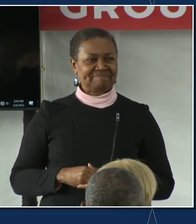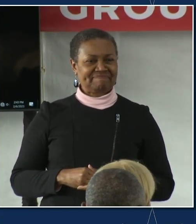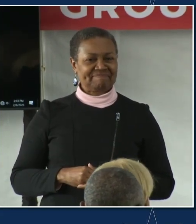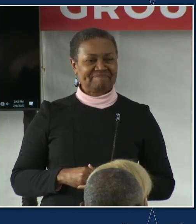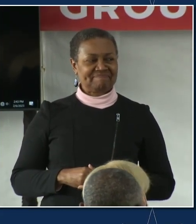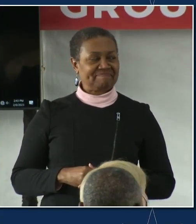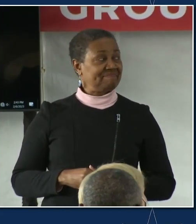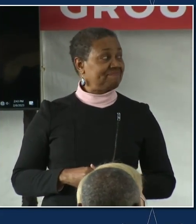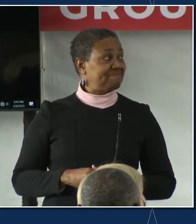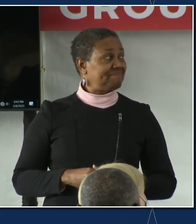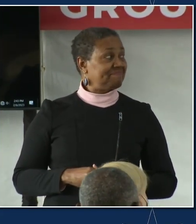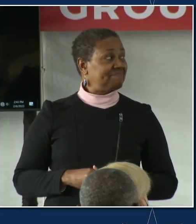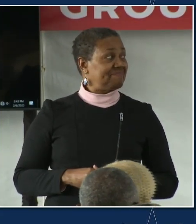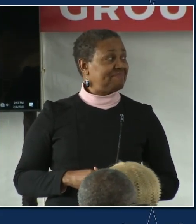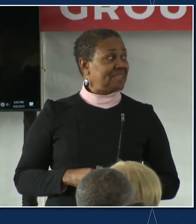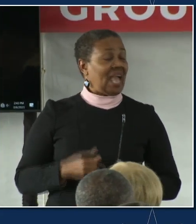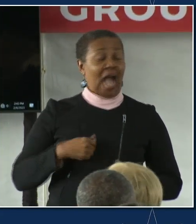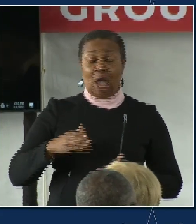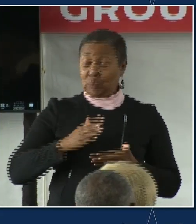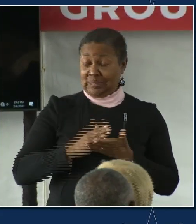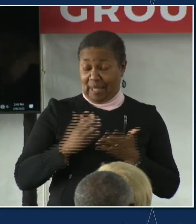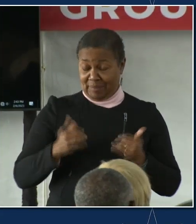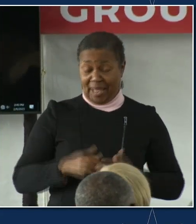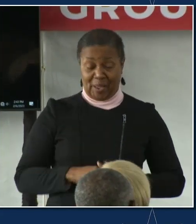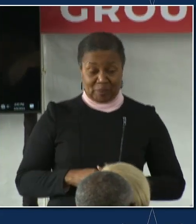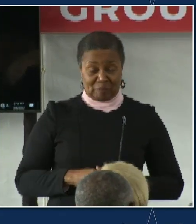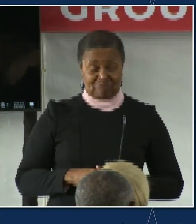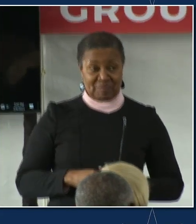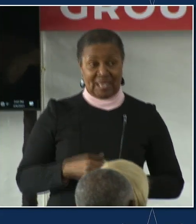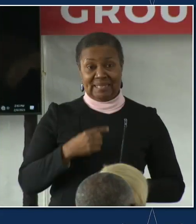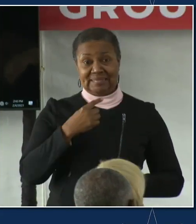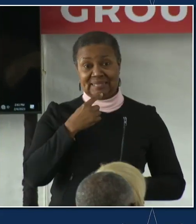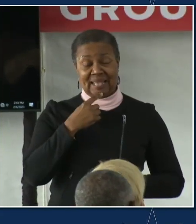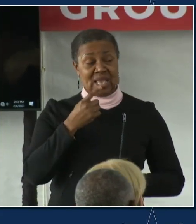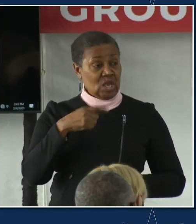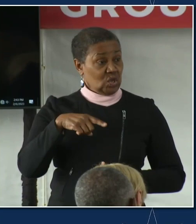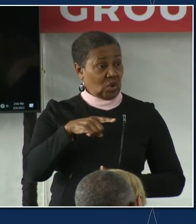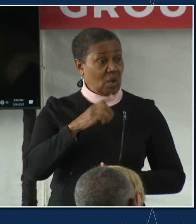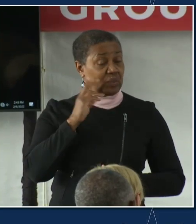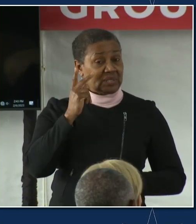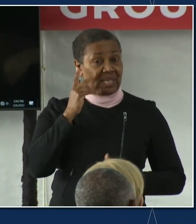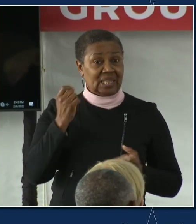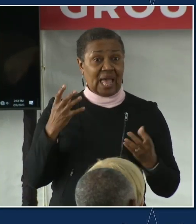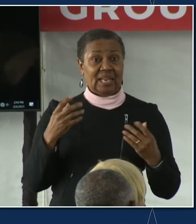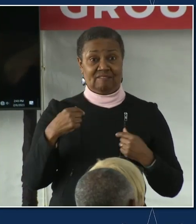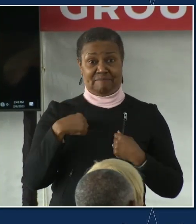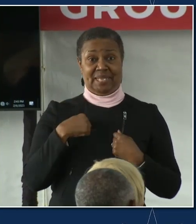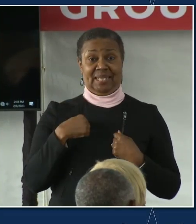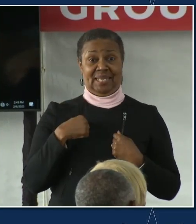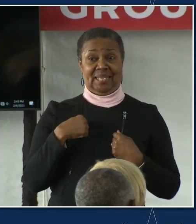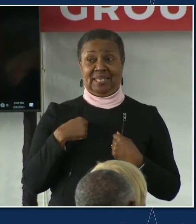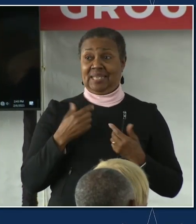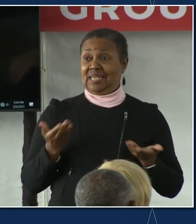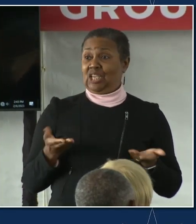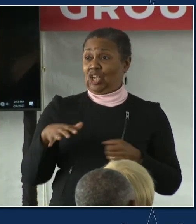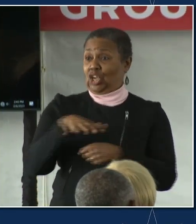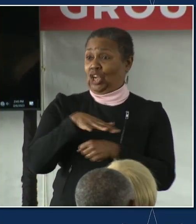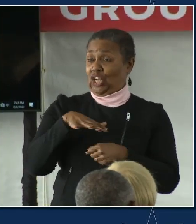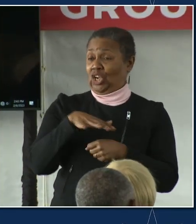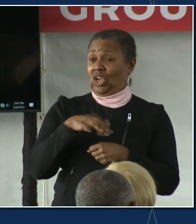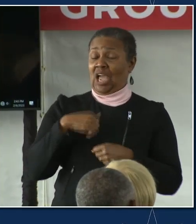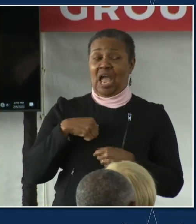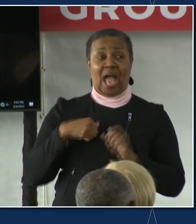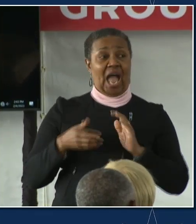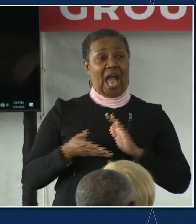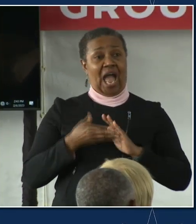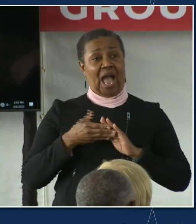I think I'm gonna stop right here and just say, you guys are gonna see a lot of me around here. I